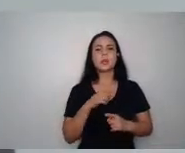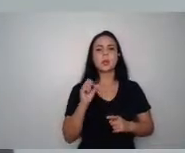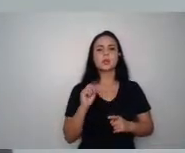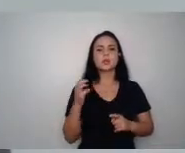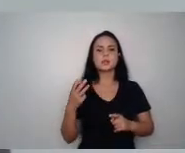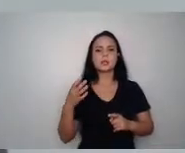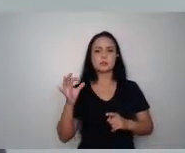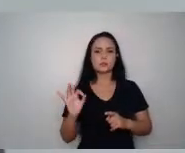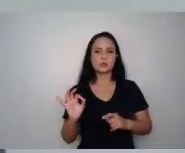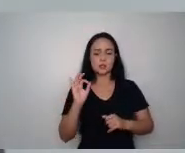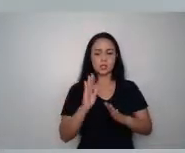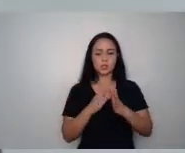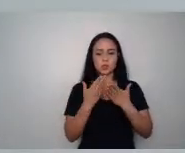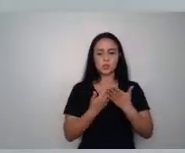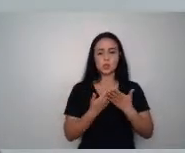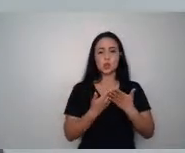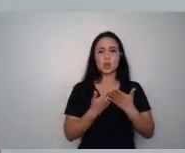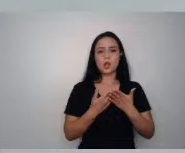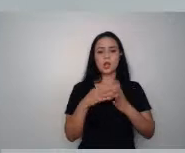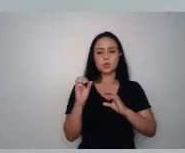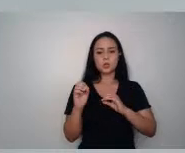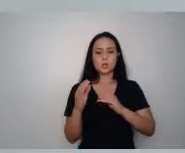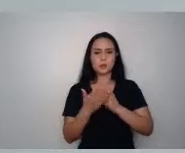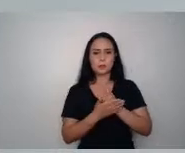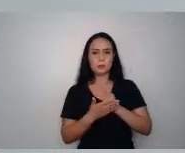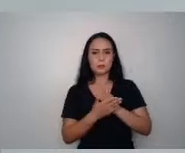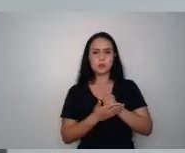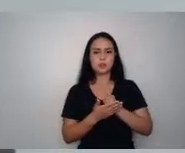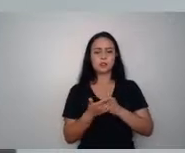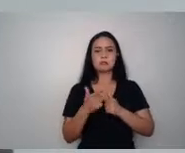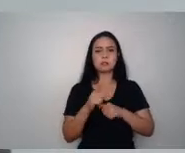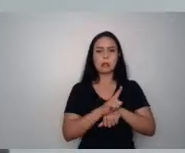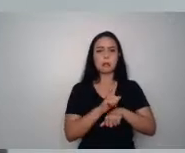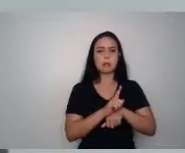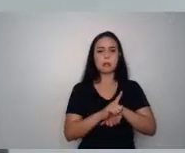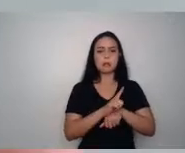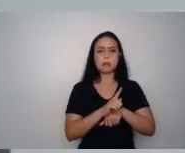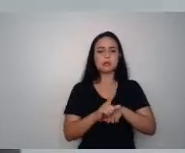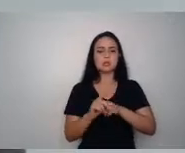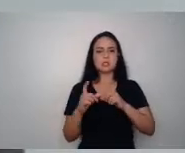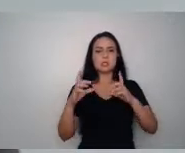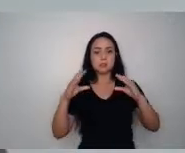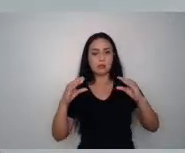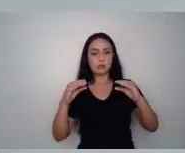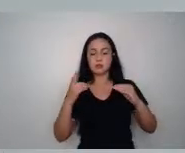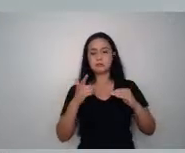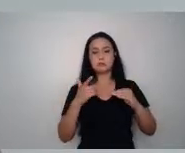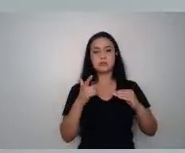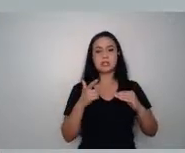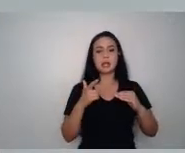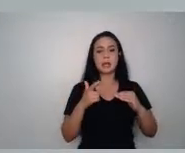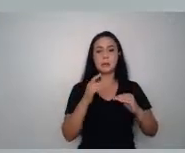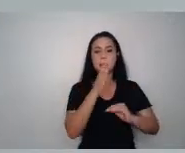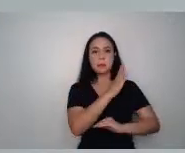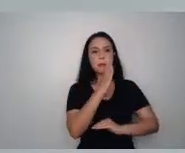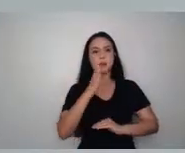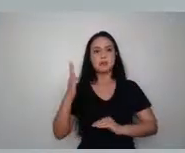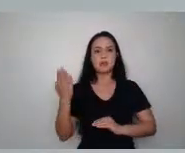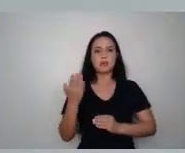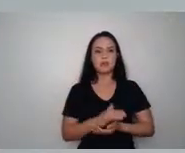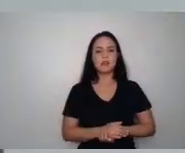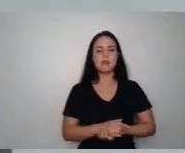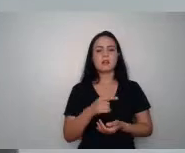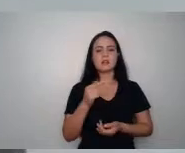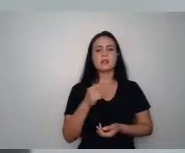education, because 83% of these schools don't have a lab science. They don't have a